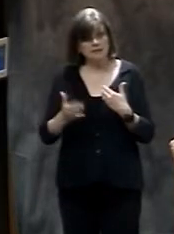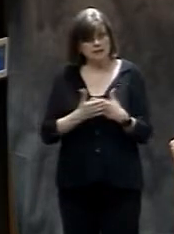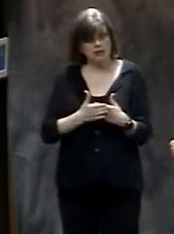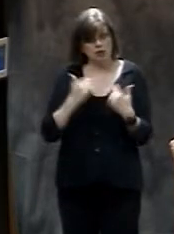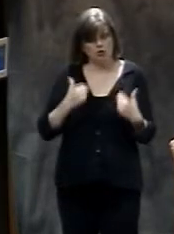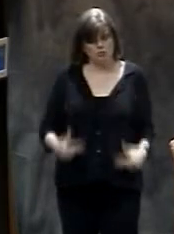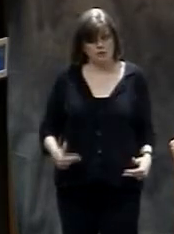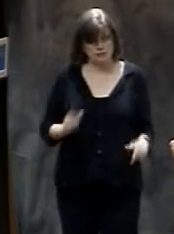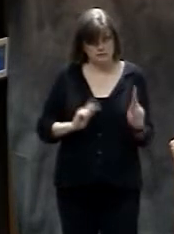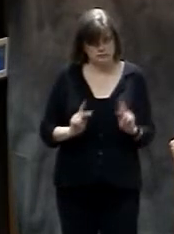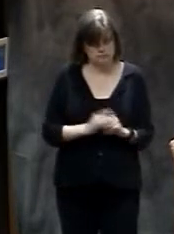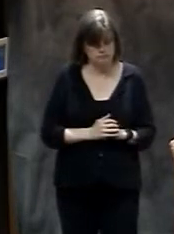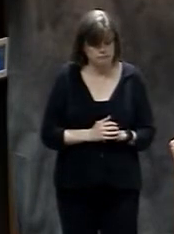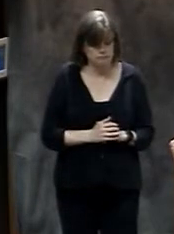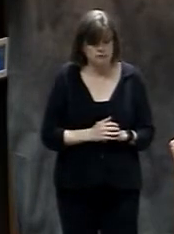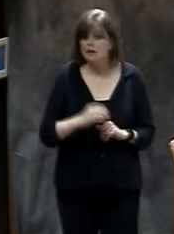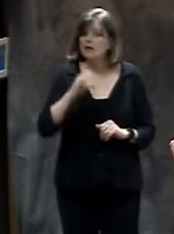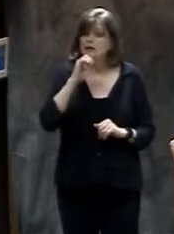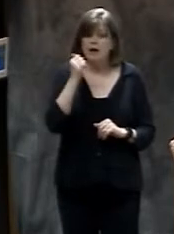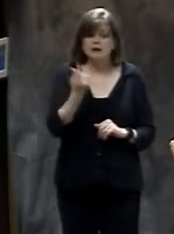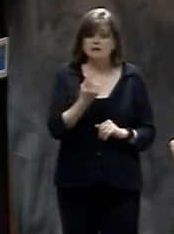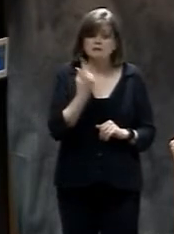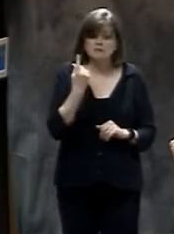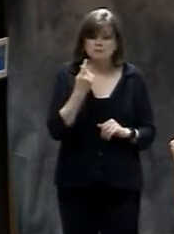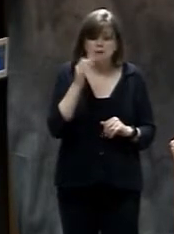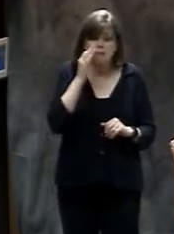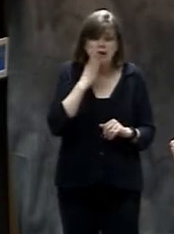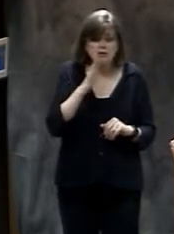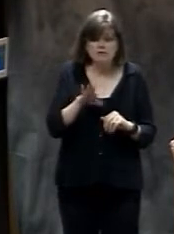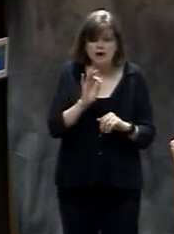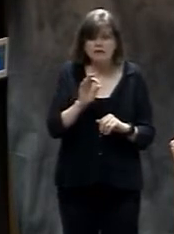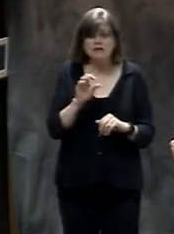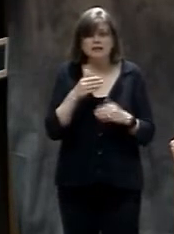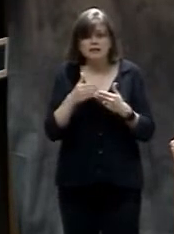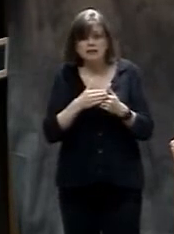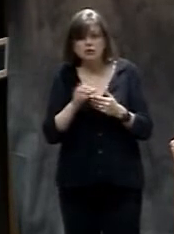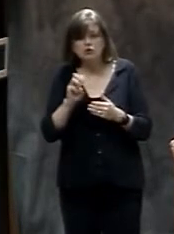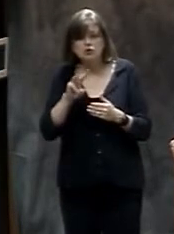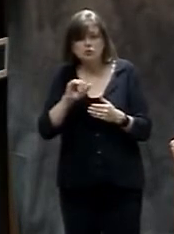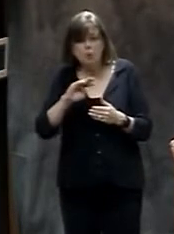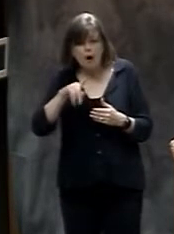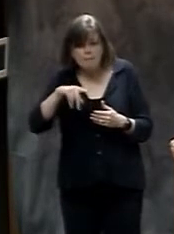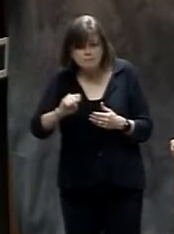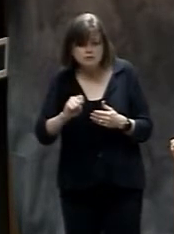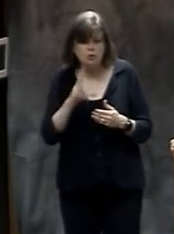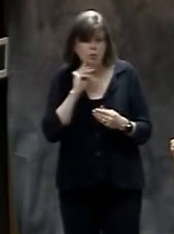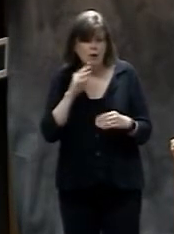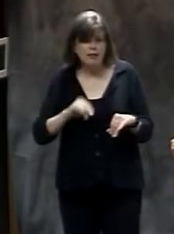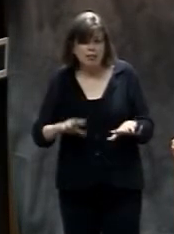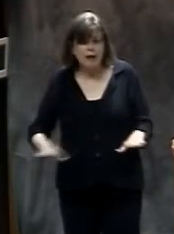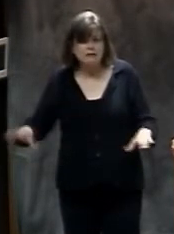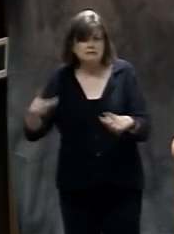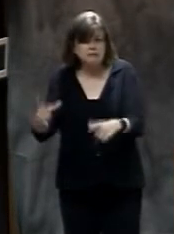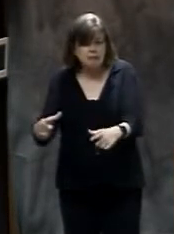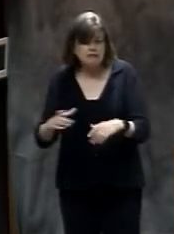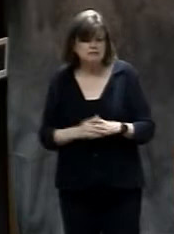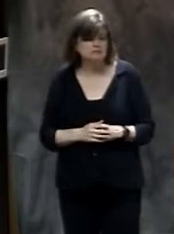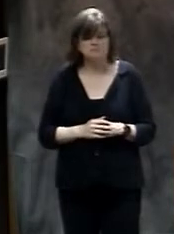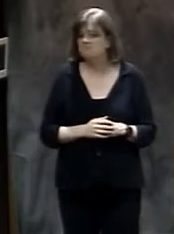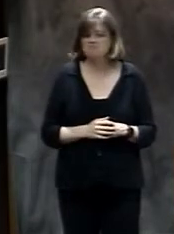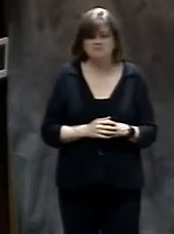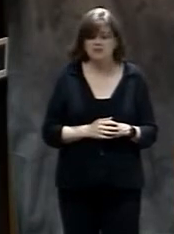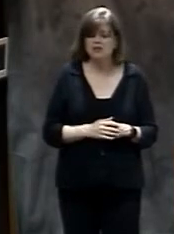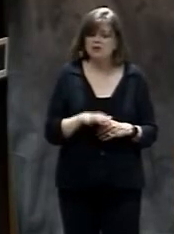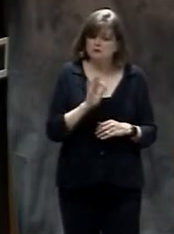that you find in swamps or wetlands or anything like that. No, this is a mosquito that you find in small or